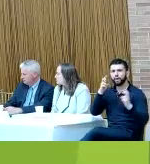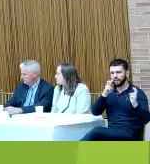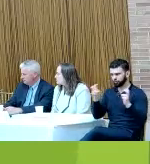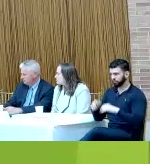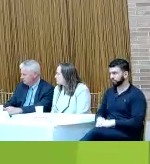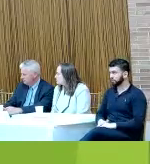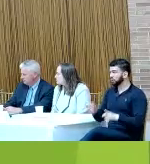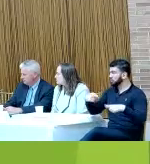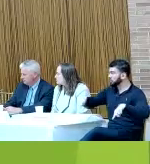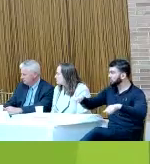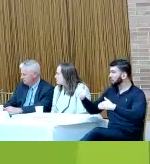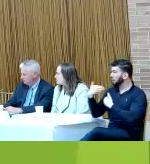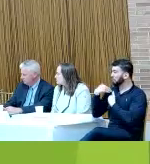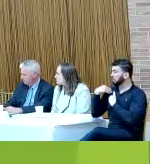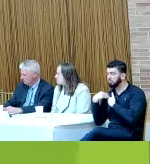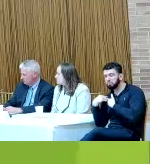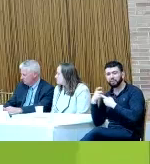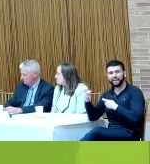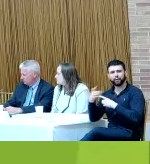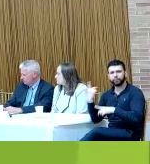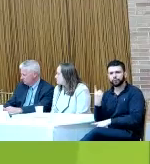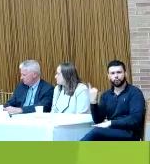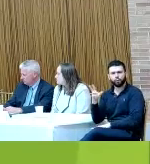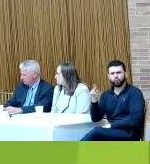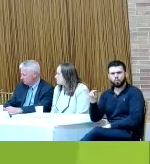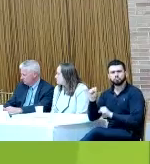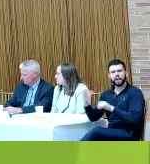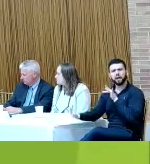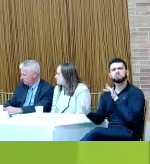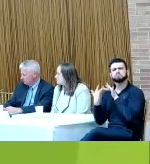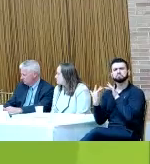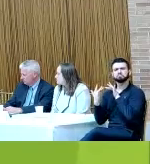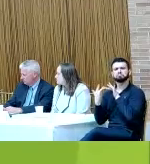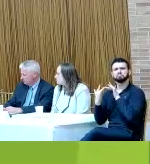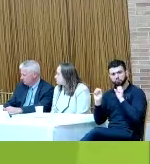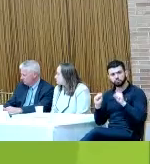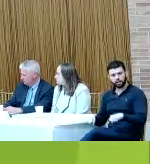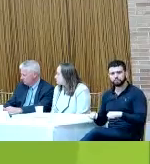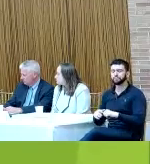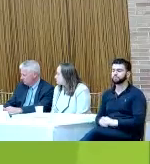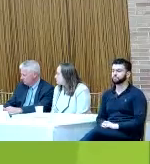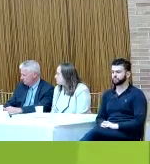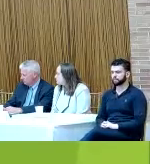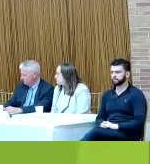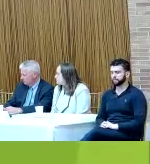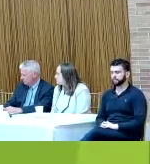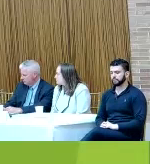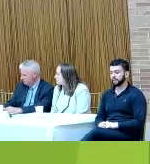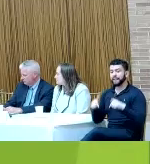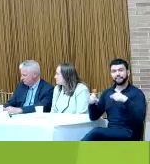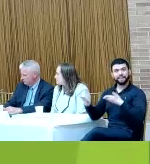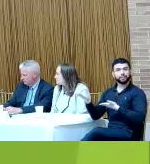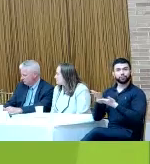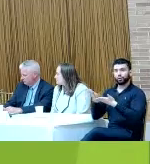handle these scenarios alone out there um you can definitely reach out to us and this is a service